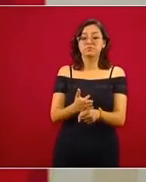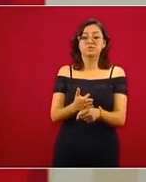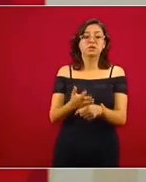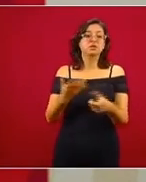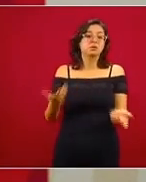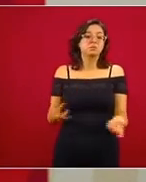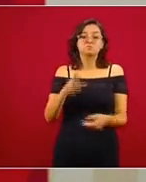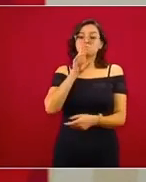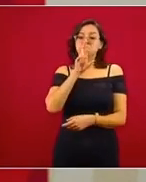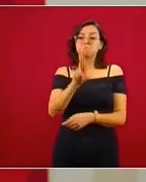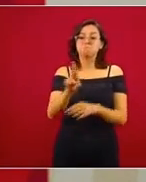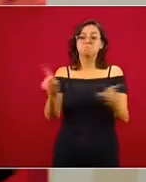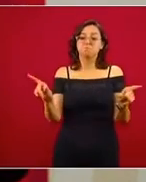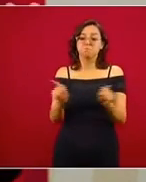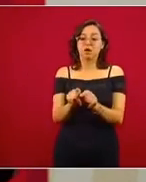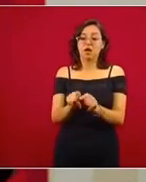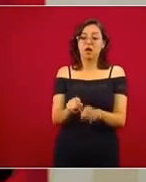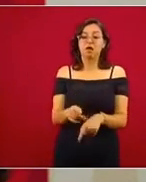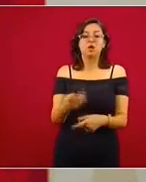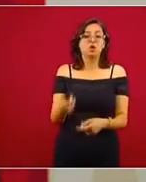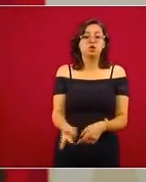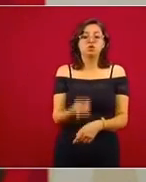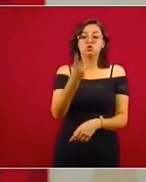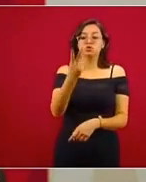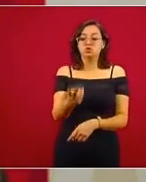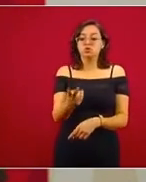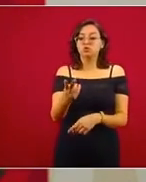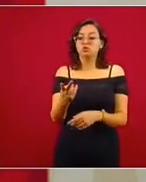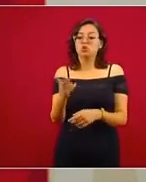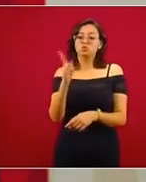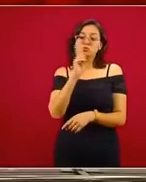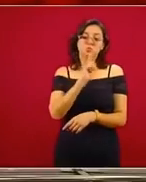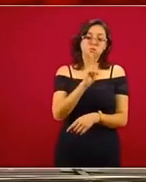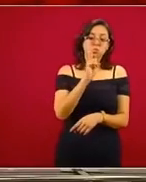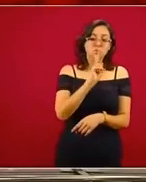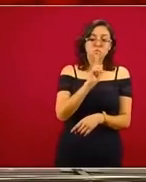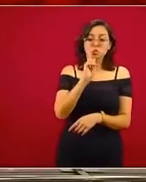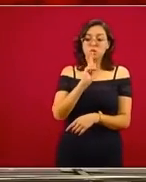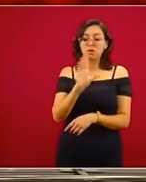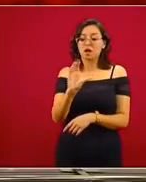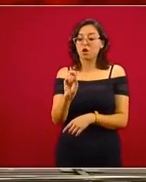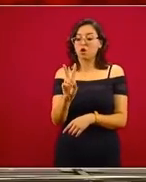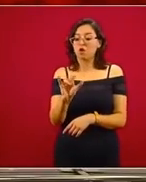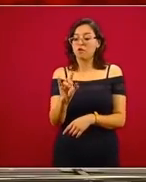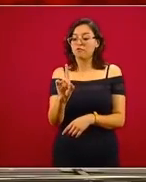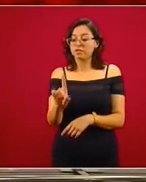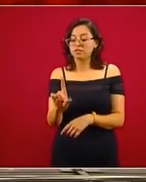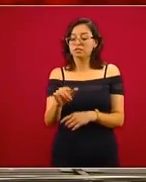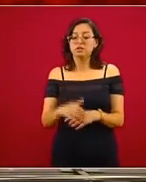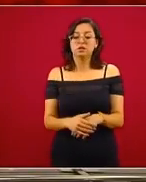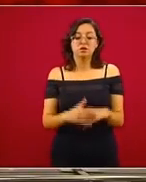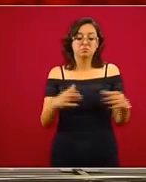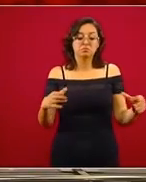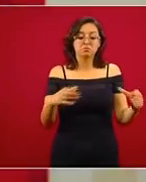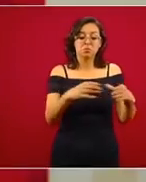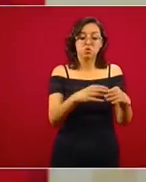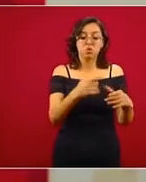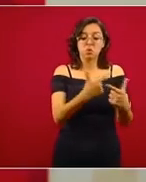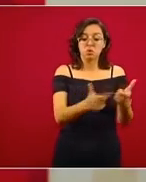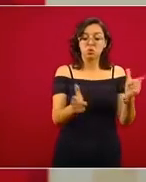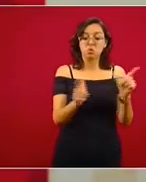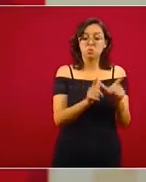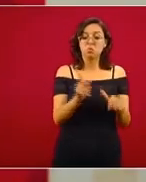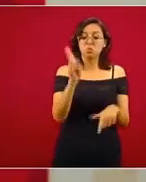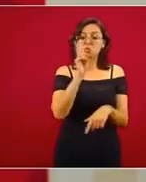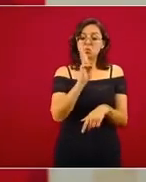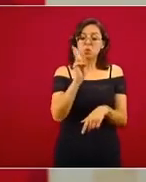whole siguiente other manera. session Tenemos dos grandes about grupos de pruebas tests, but posibles let me sum para it up for pedir you. we have two large groups of